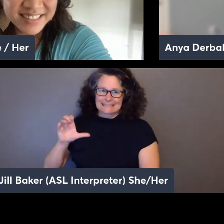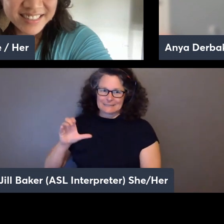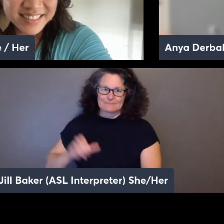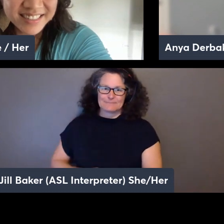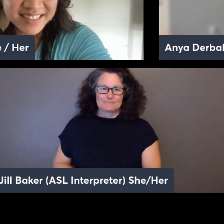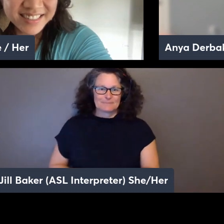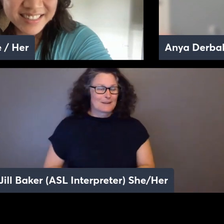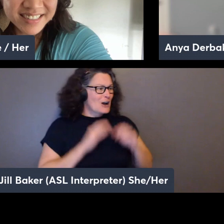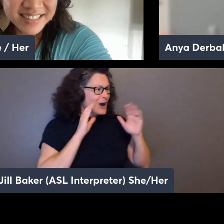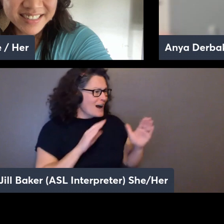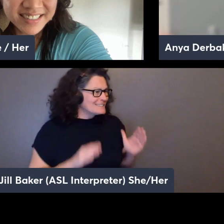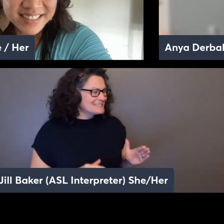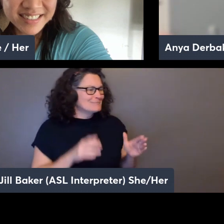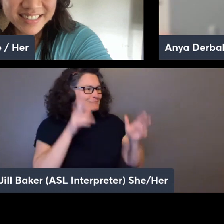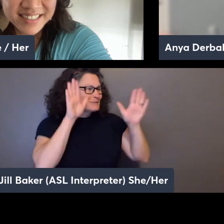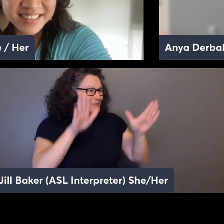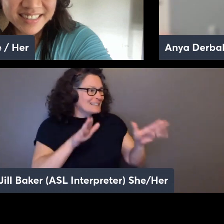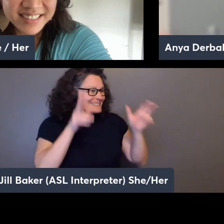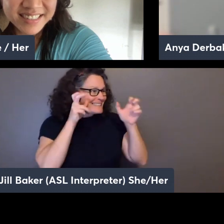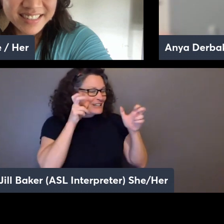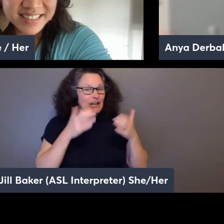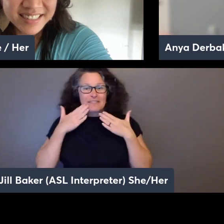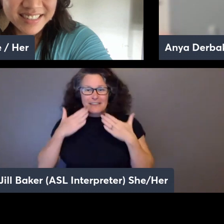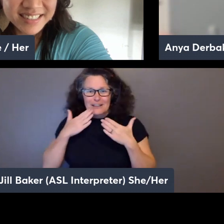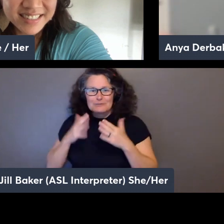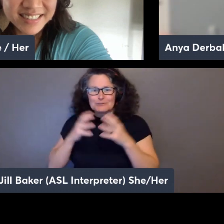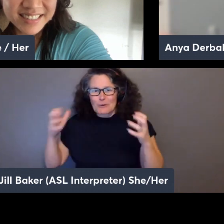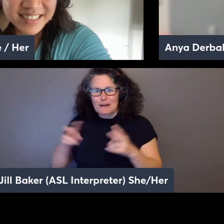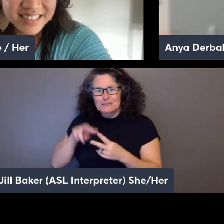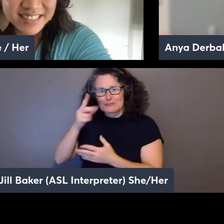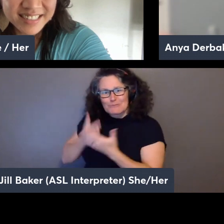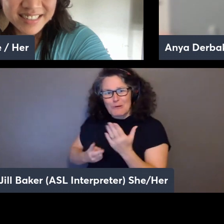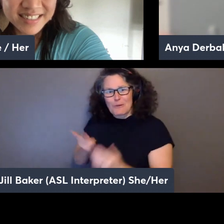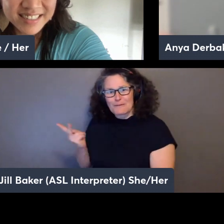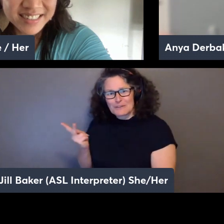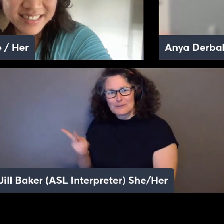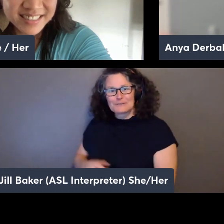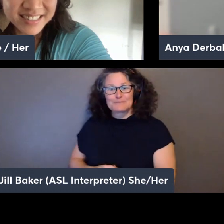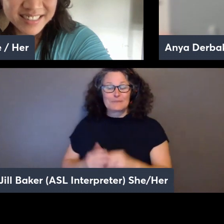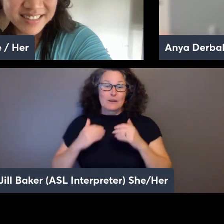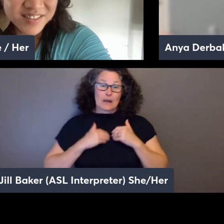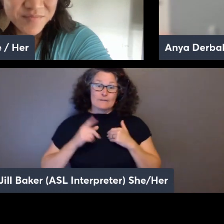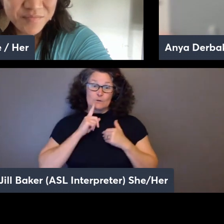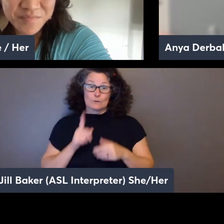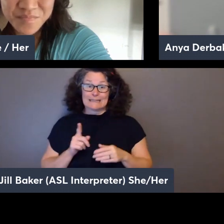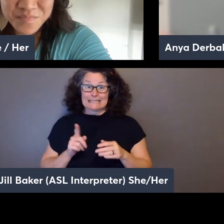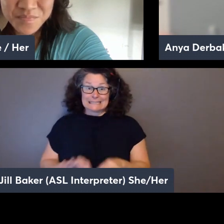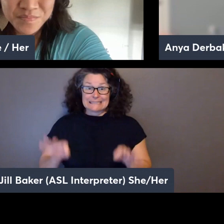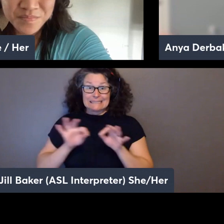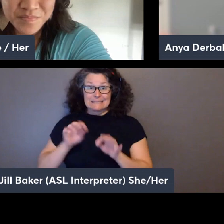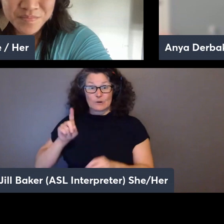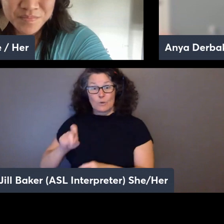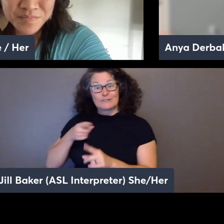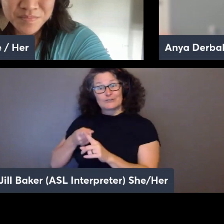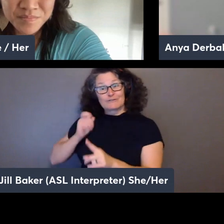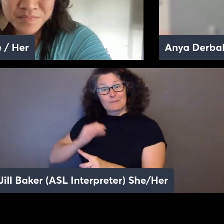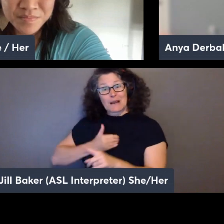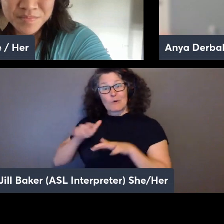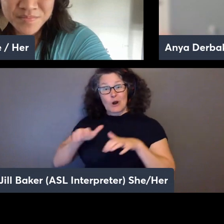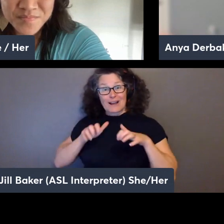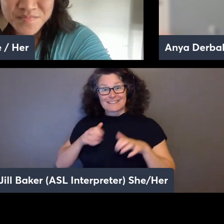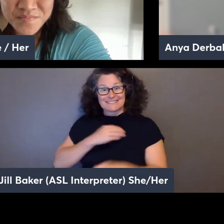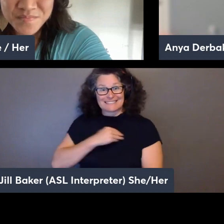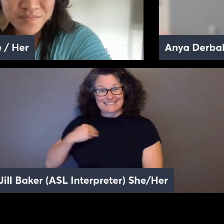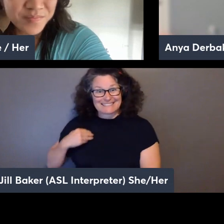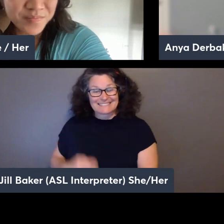Awesome. Well, this is really good to hear. Thank you so much, Jonathan and Ravi. We do actually have a really pertinent question over here from our audience.